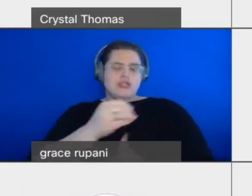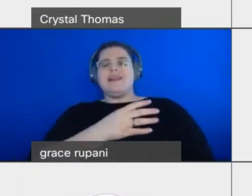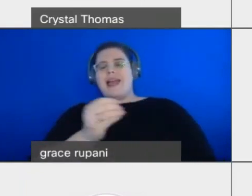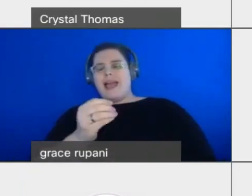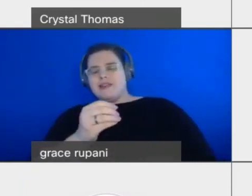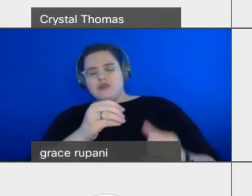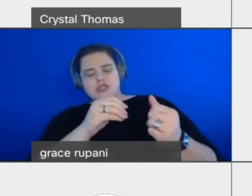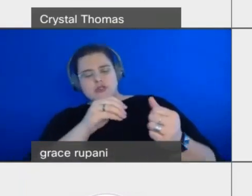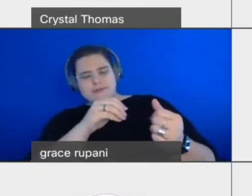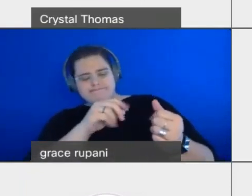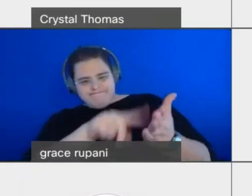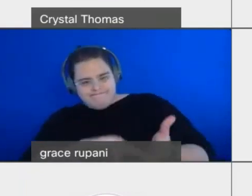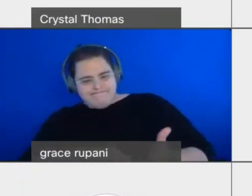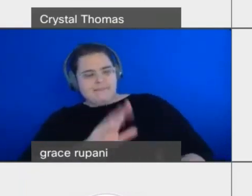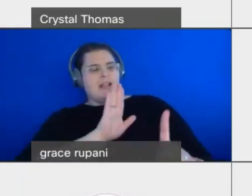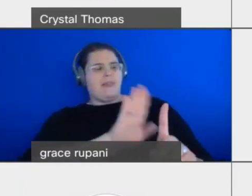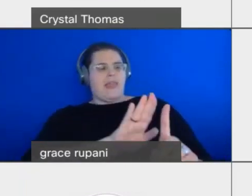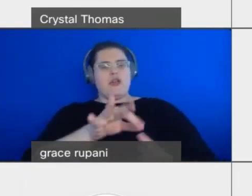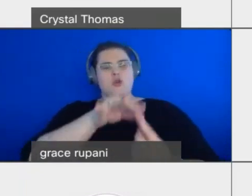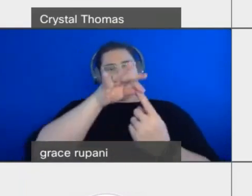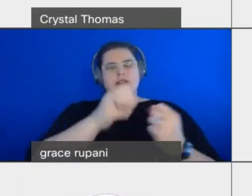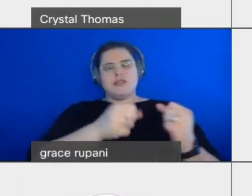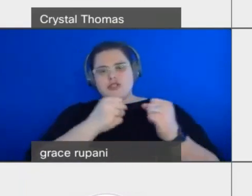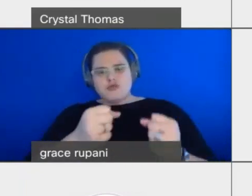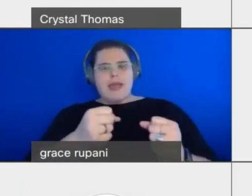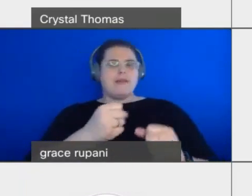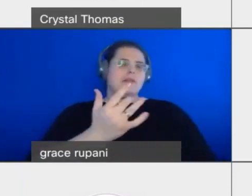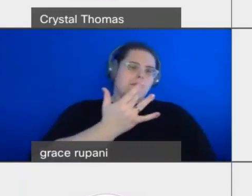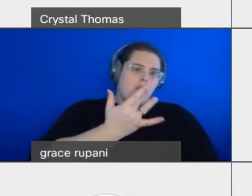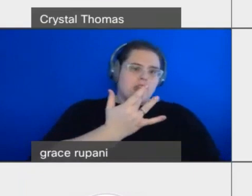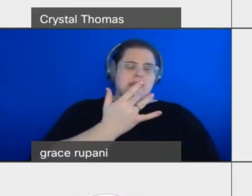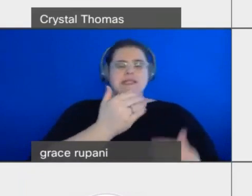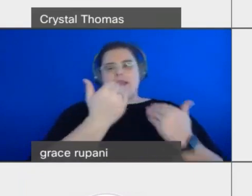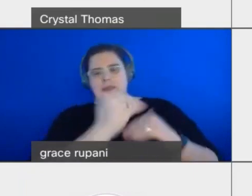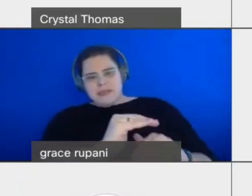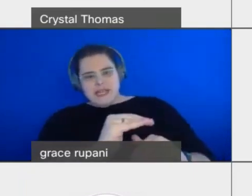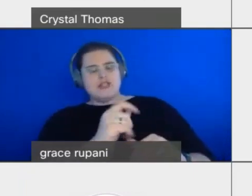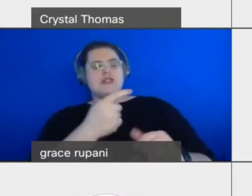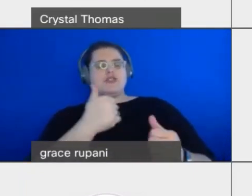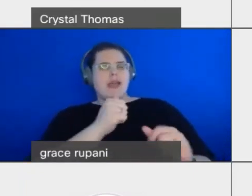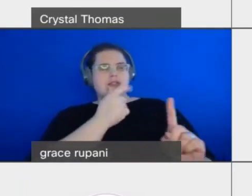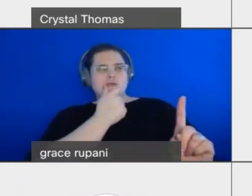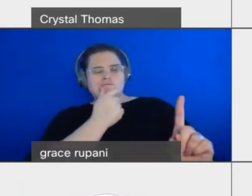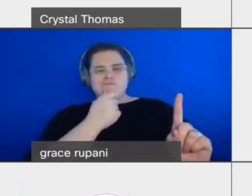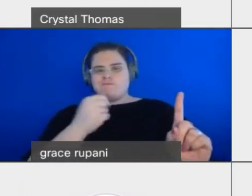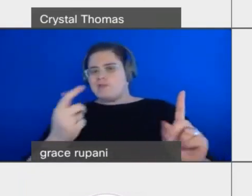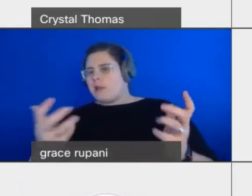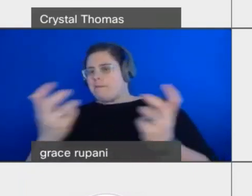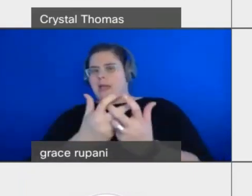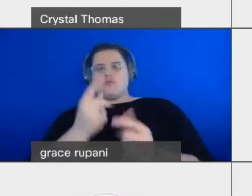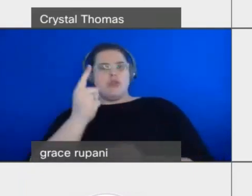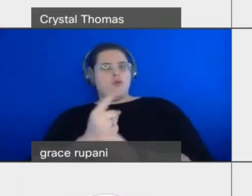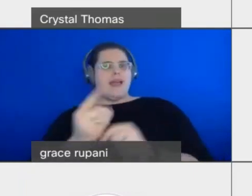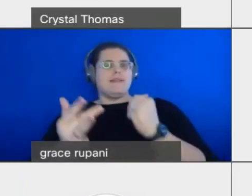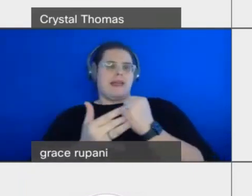strengths, preferences, limitations to match them with that tech. That is something else we're working